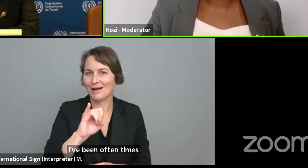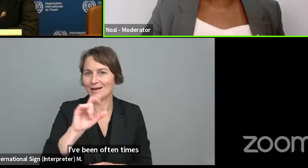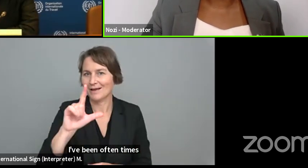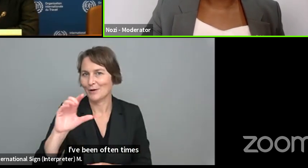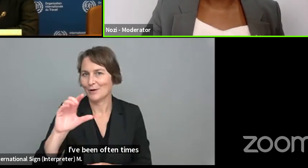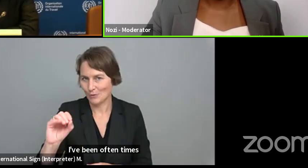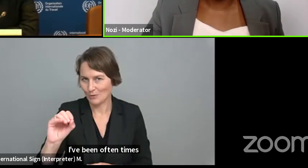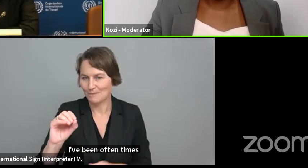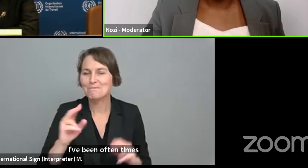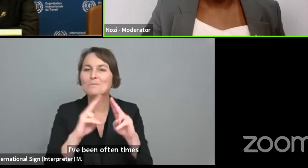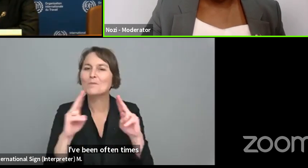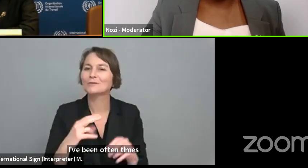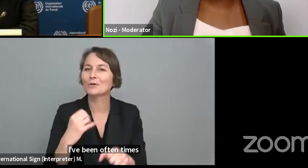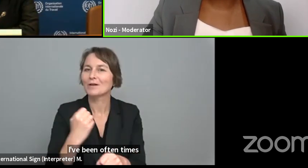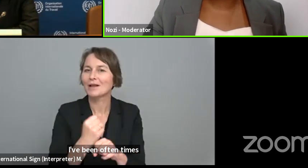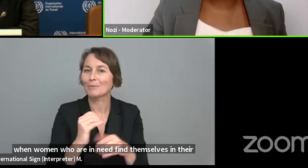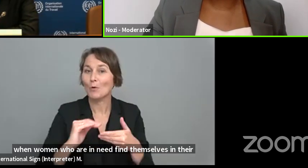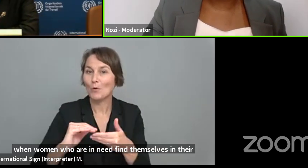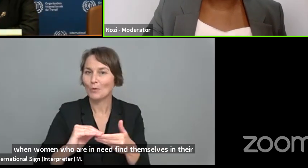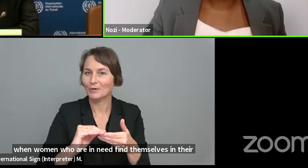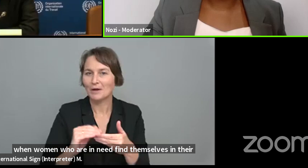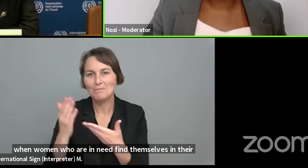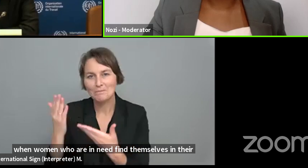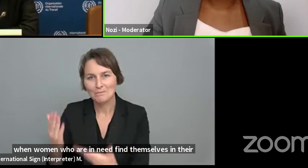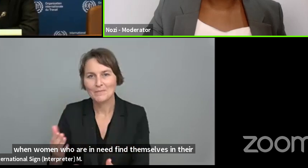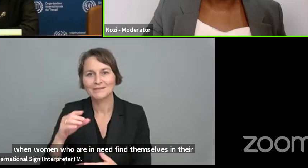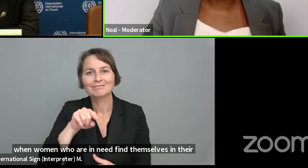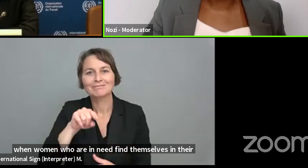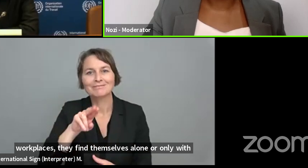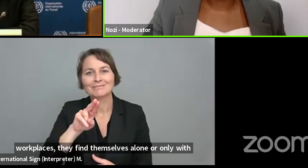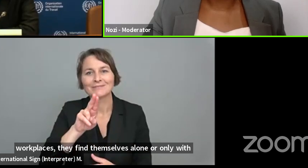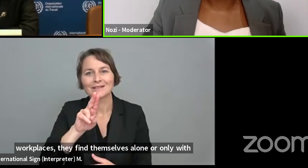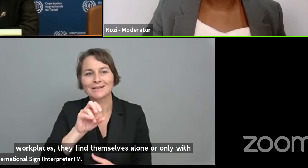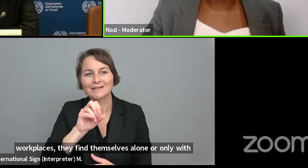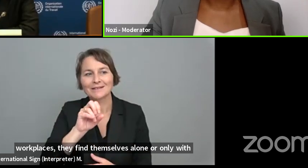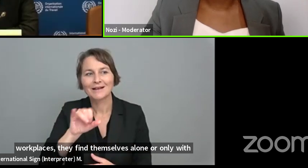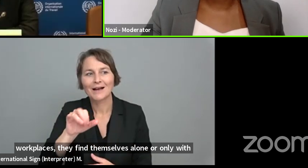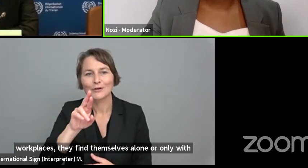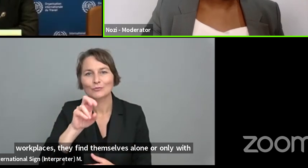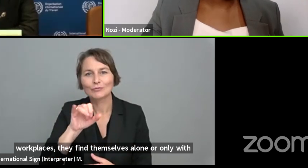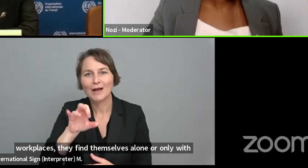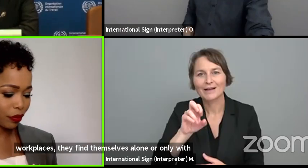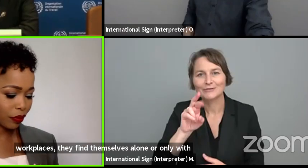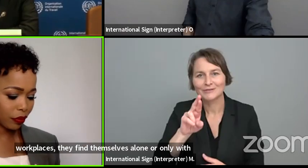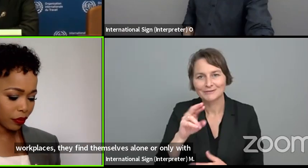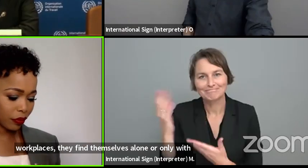to kick us off with his closing remarks. Mr. Ryder, it's over to you, sir.